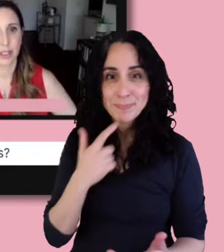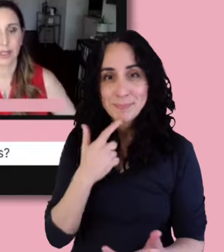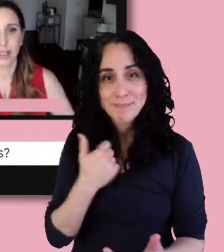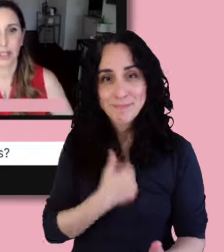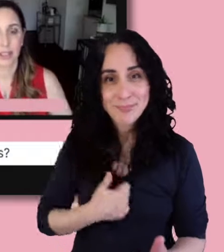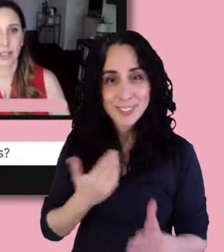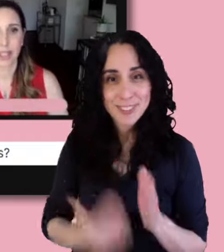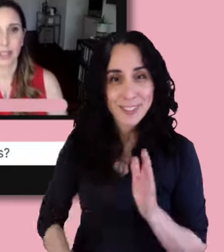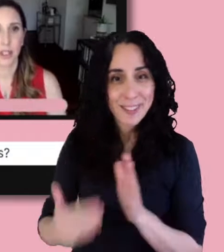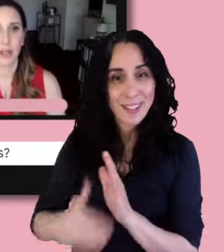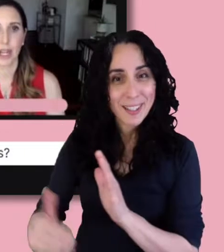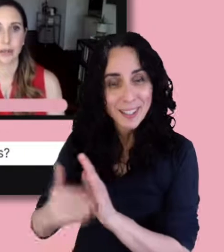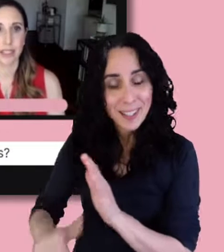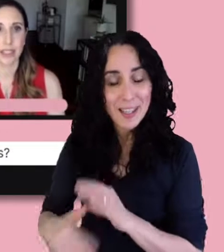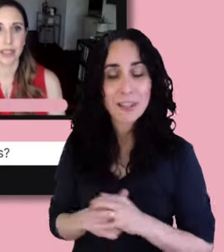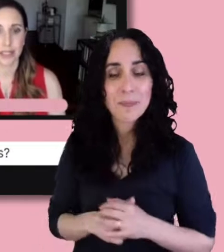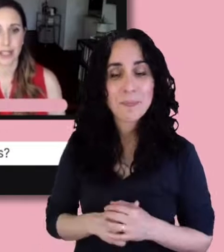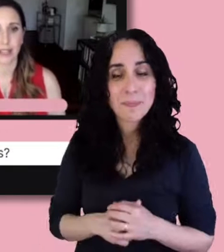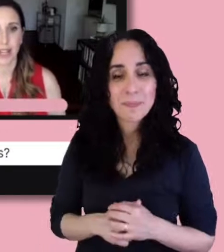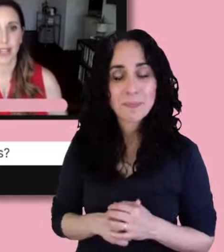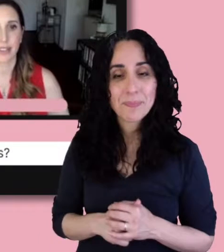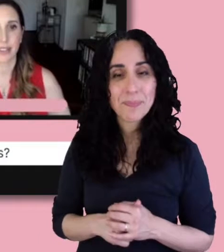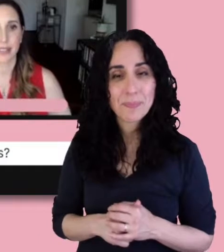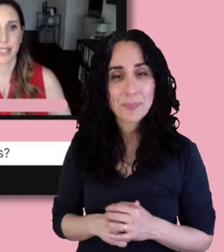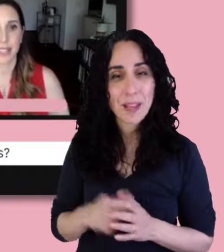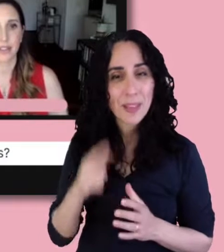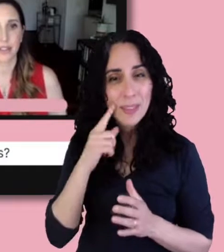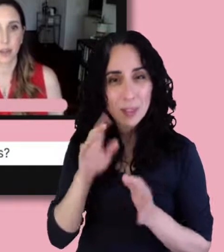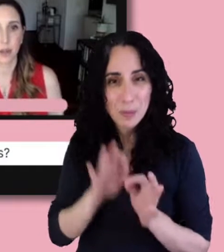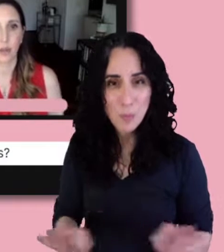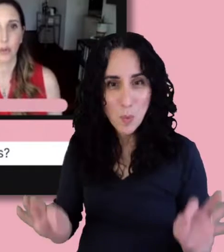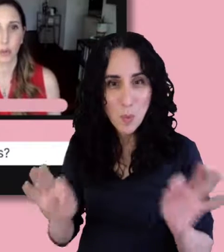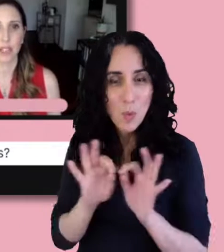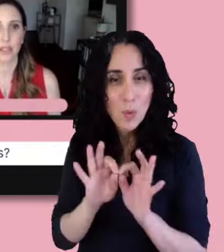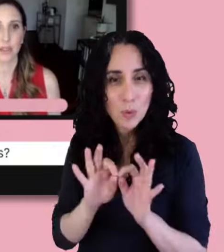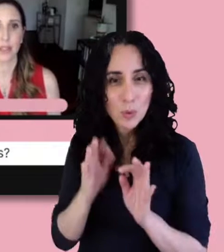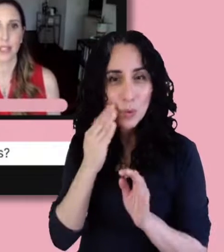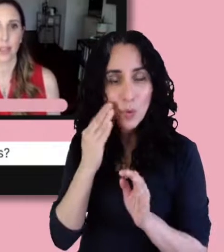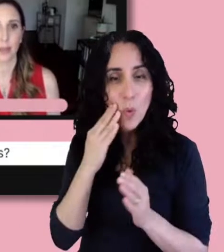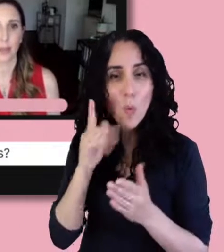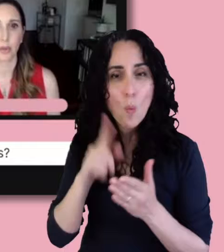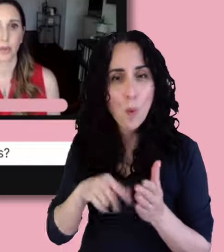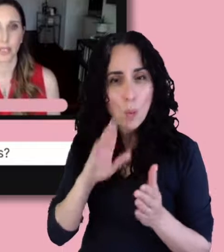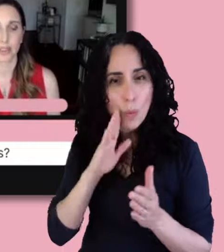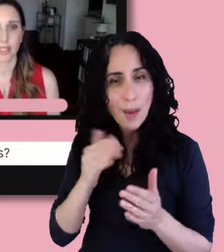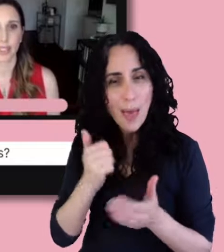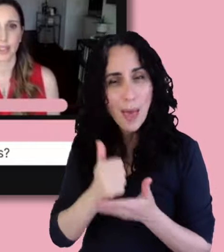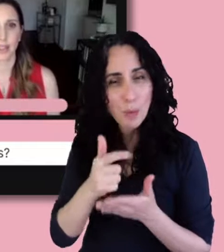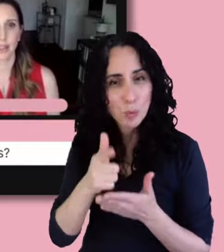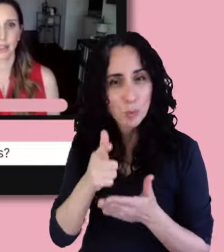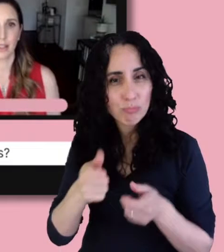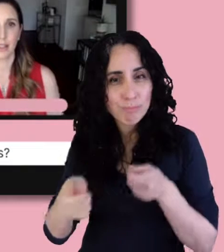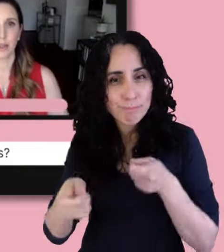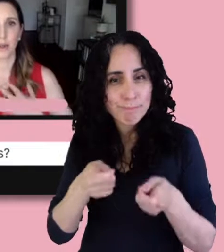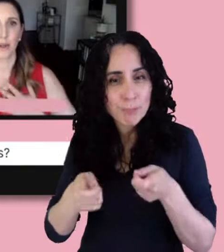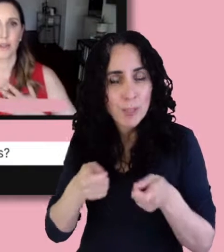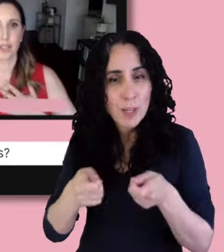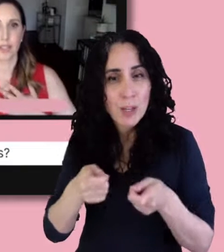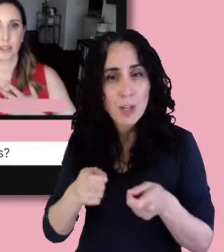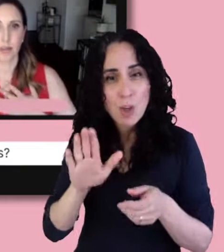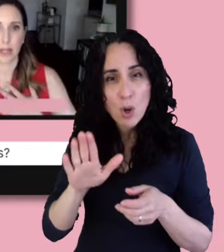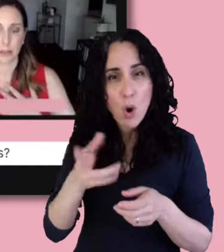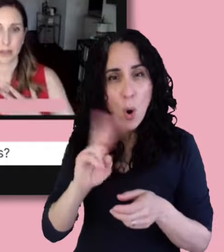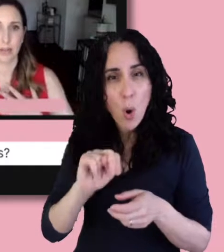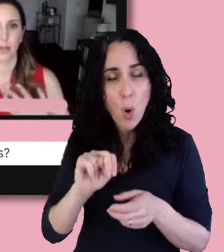broken record, I really think that getting to know what is going to help you regulate your own